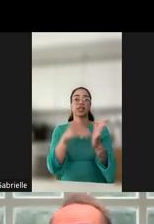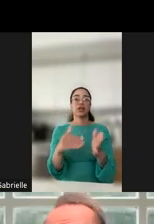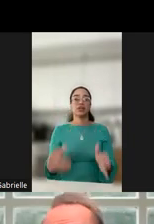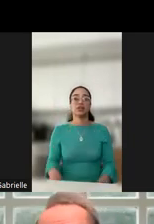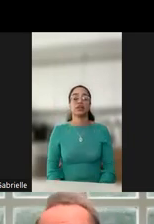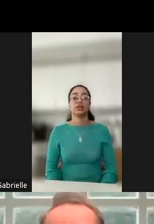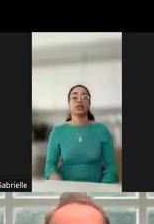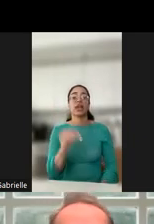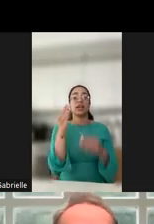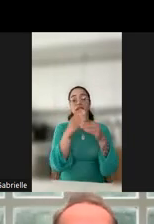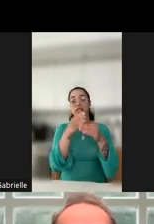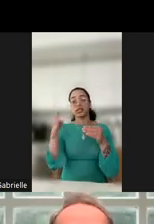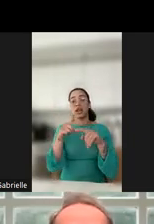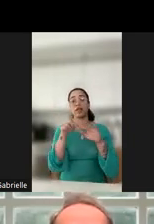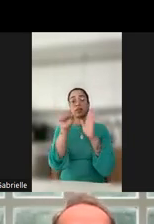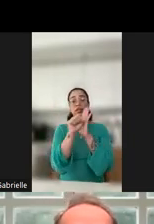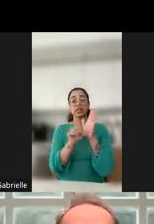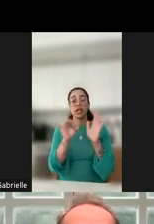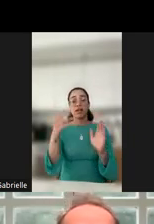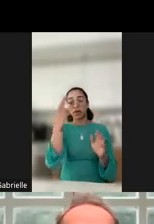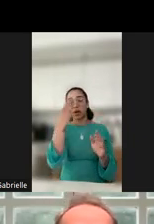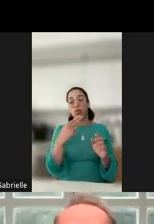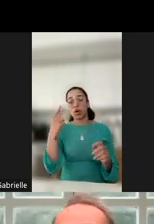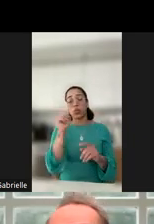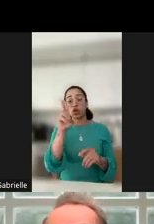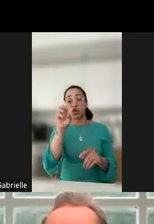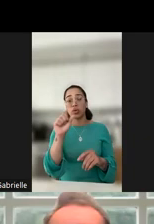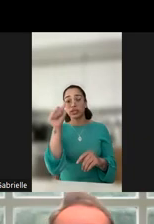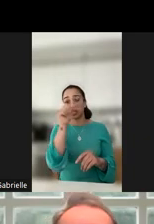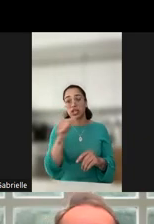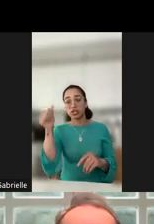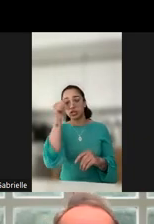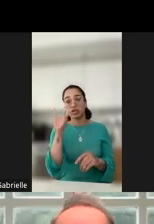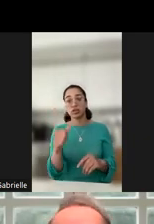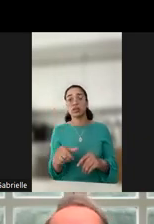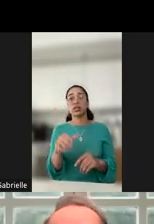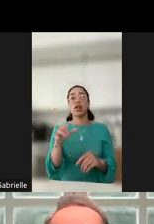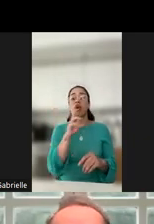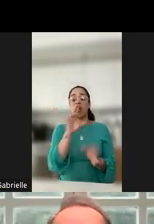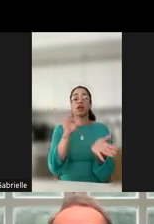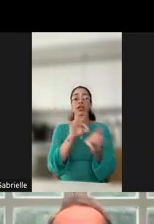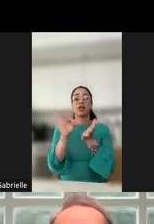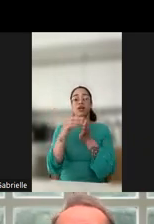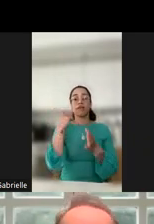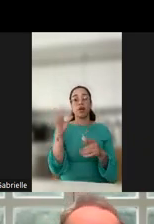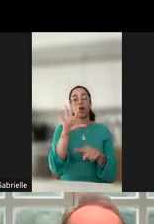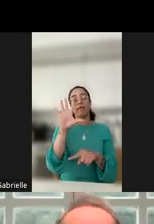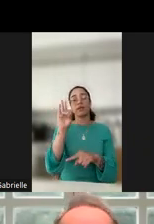And aside from the state of Hawaii, where US Asians accounted for 57% of the population in